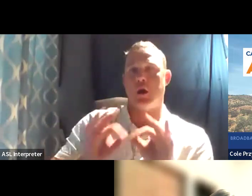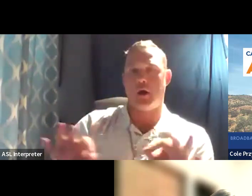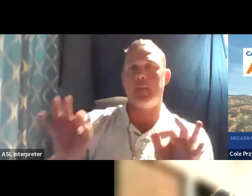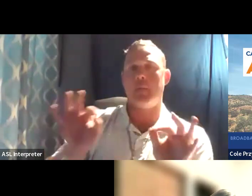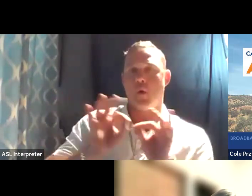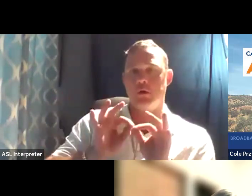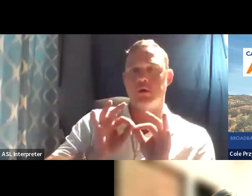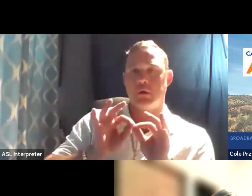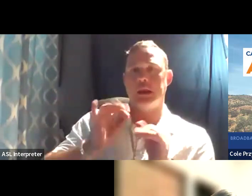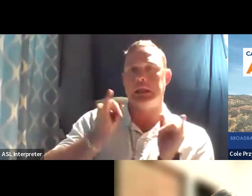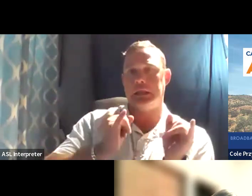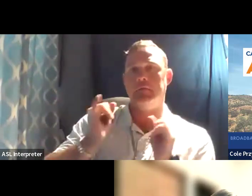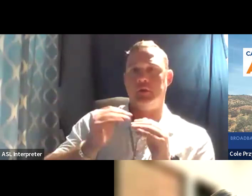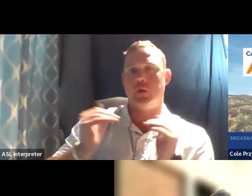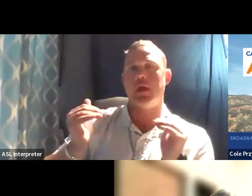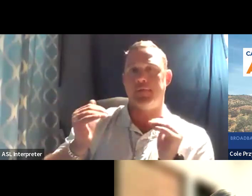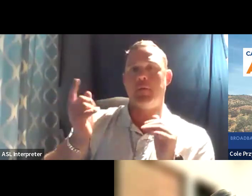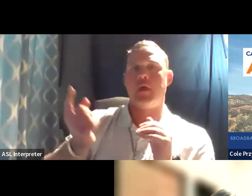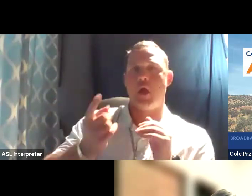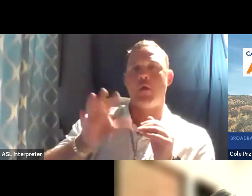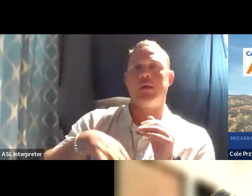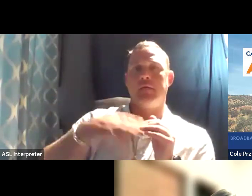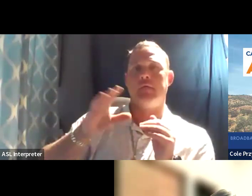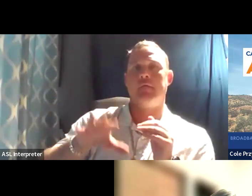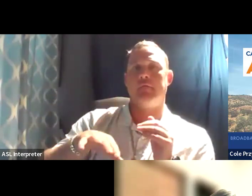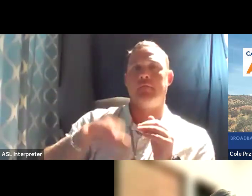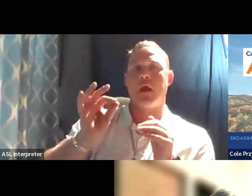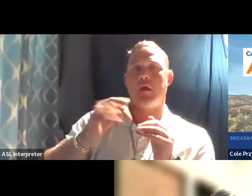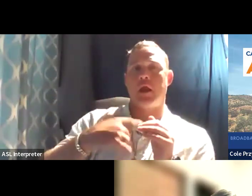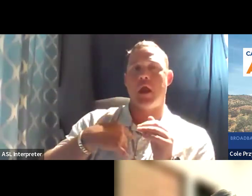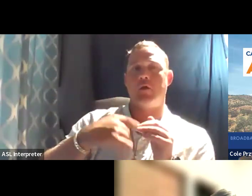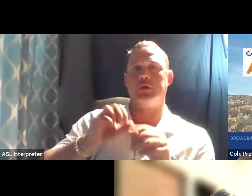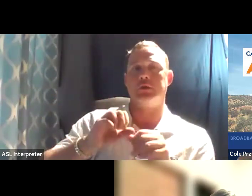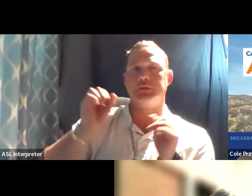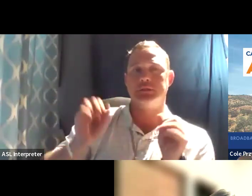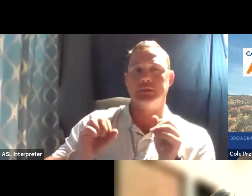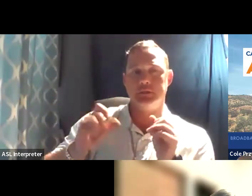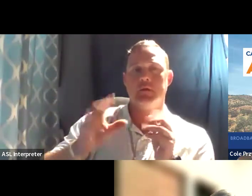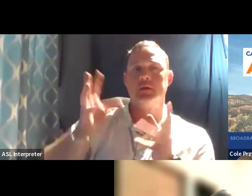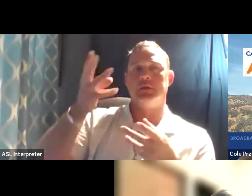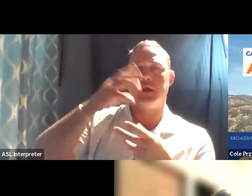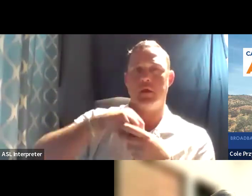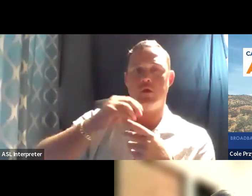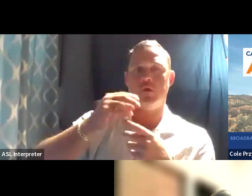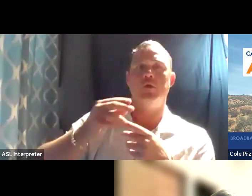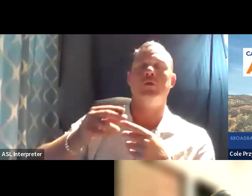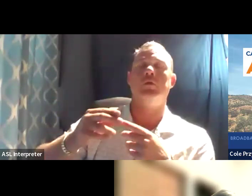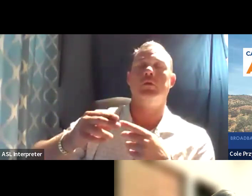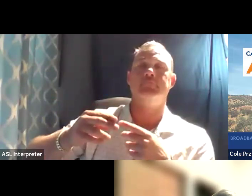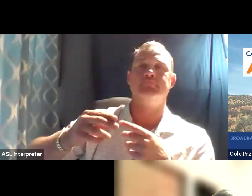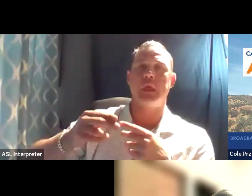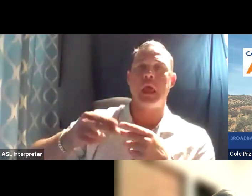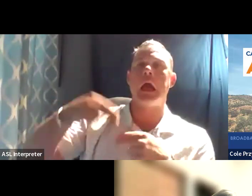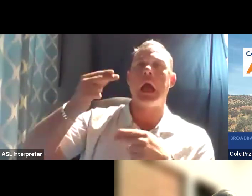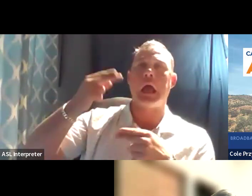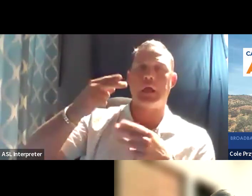the individual level. But we also are finding that and our ecosystem has to also include higher end stuff. And I think